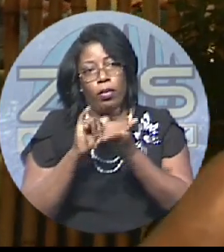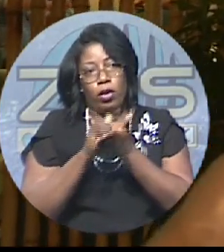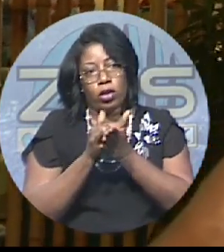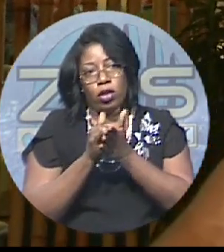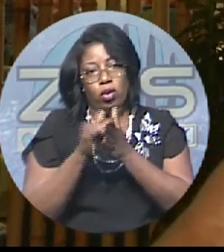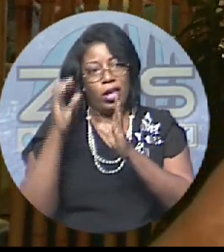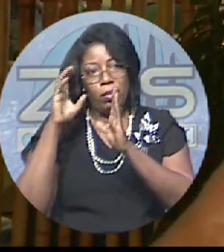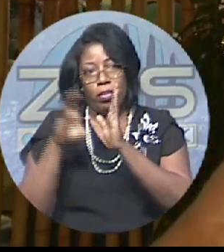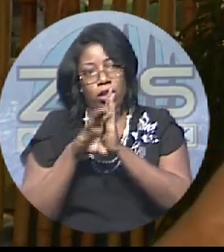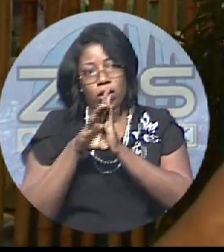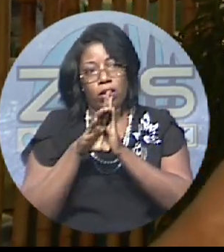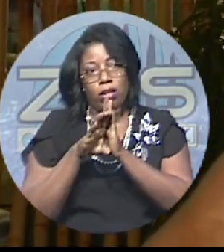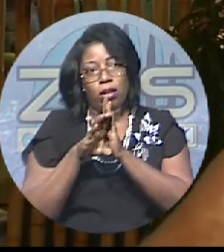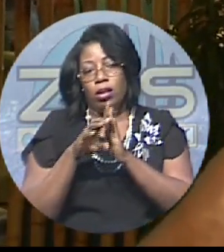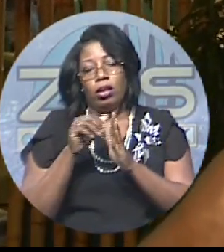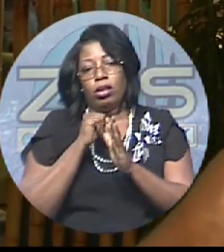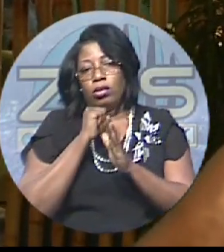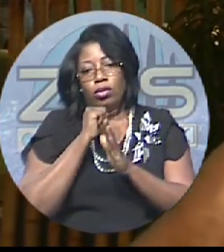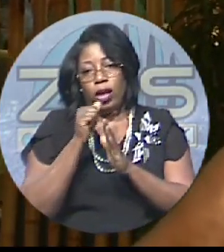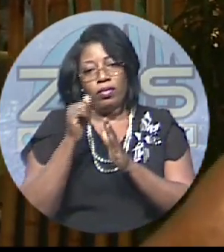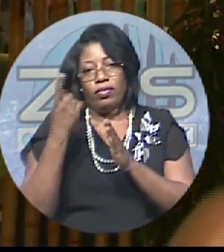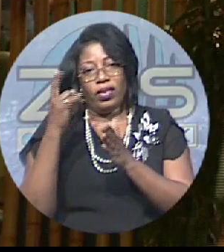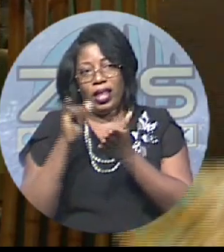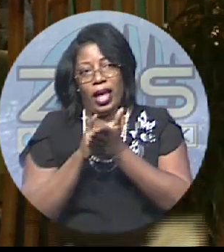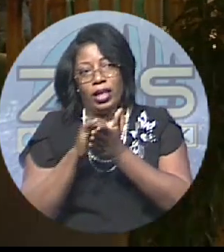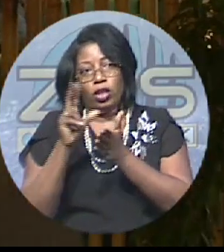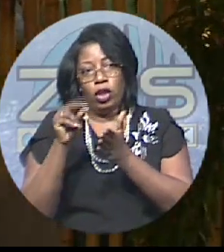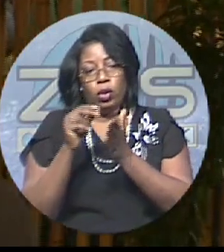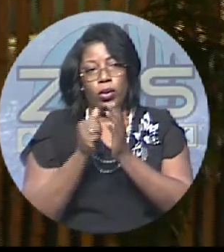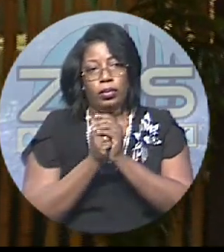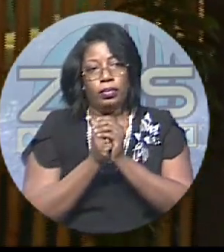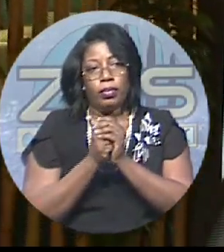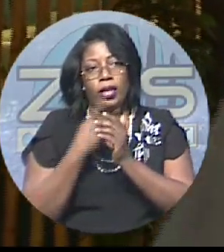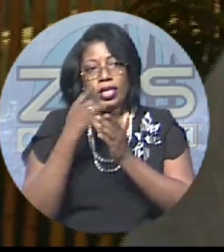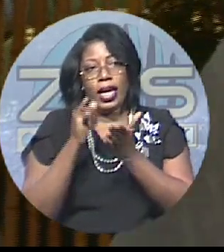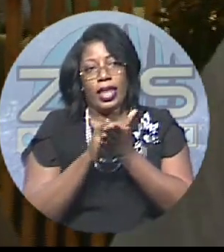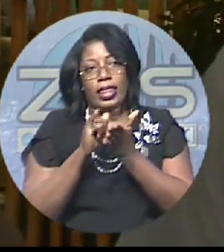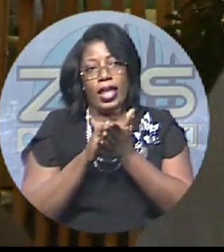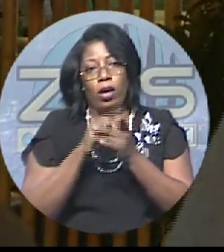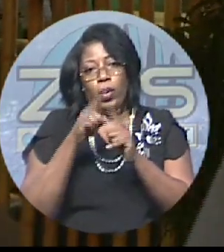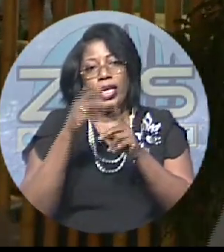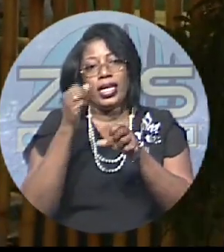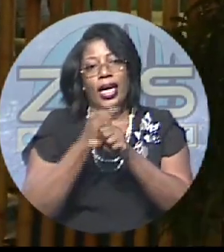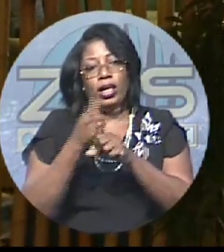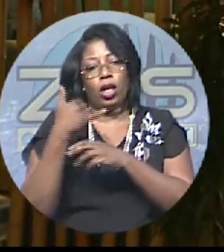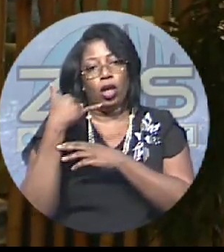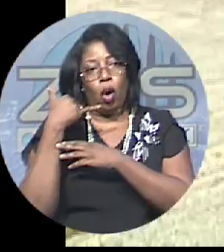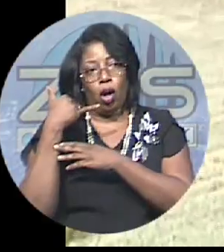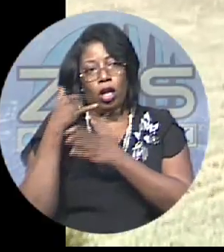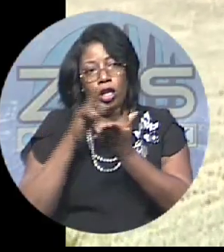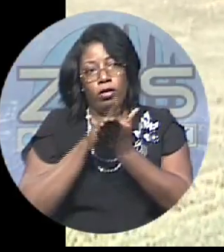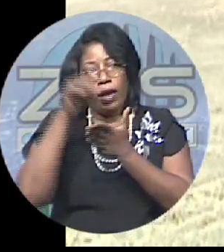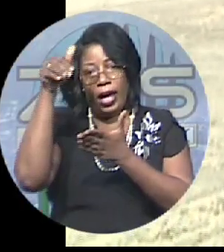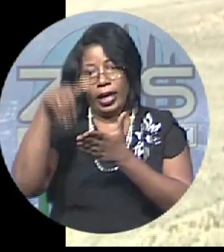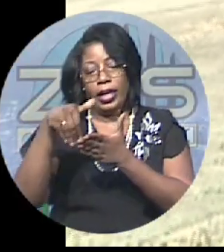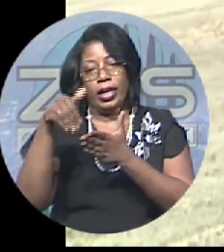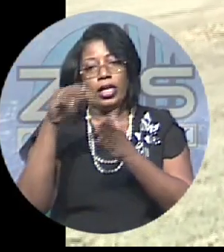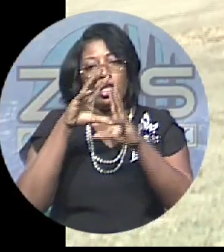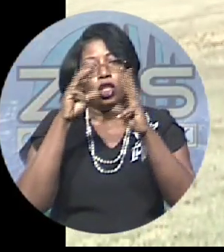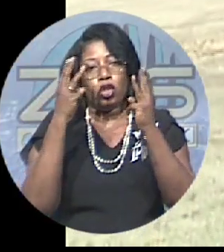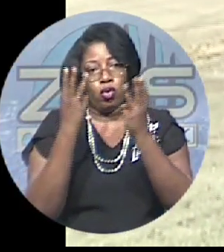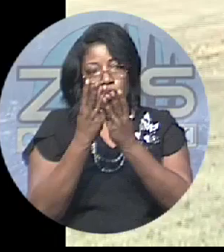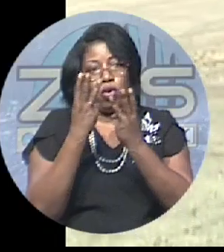to take pictures, you know, we don't have space for them. Paul Arena says that whenever he gets the call to fly in, he and his crew